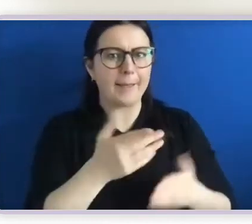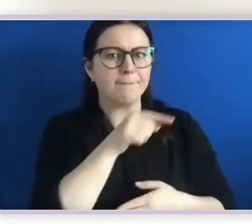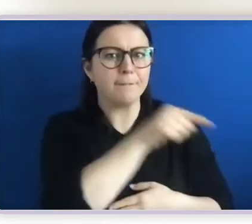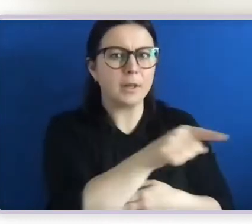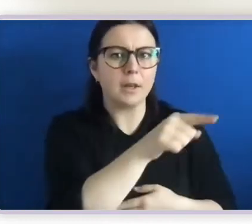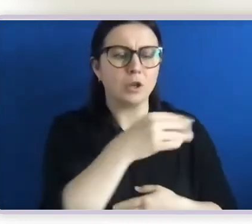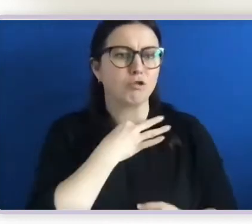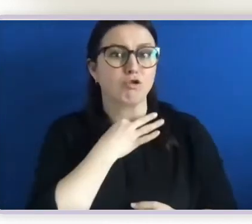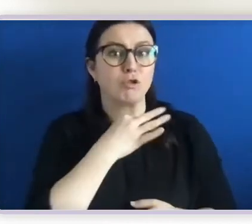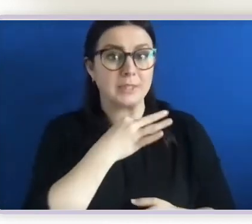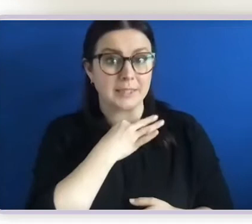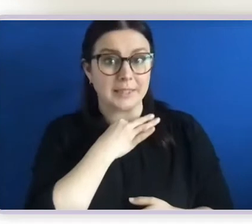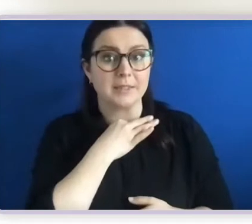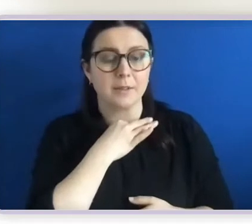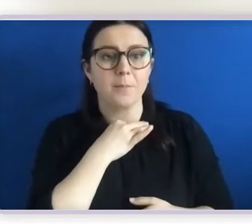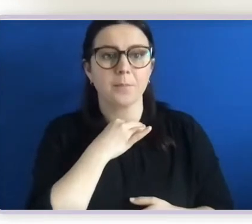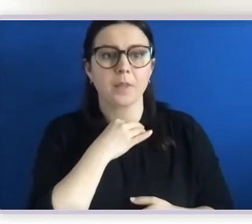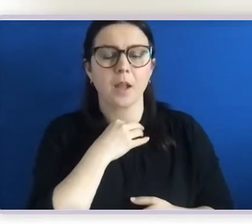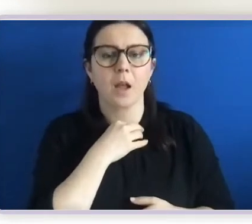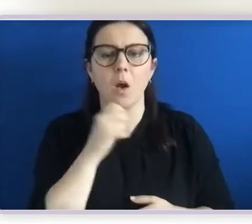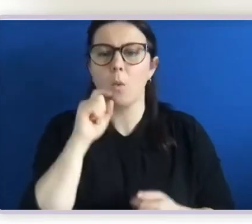I'll go through the elements of that in a minute.